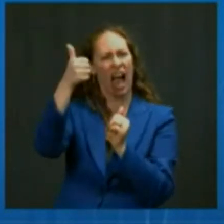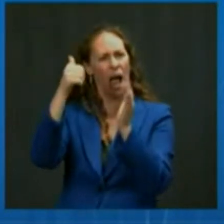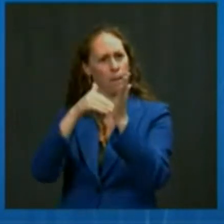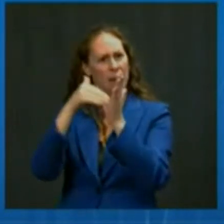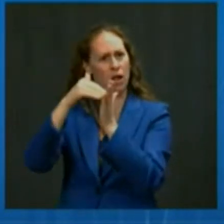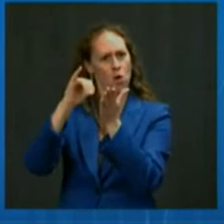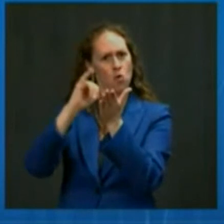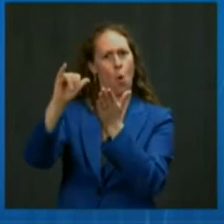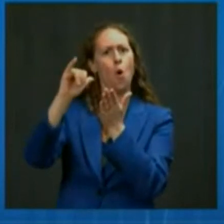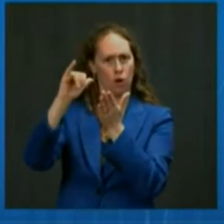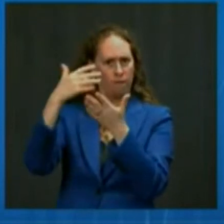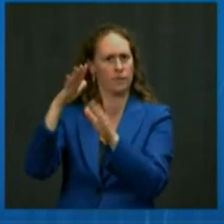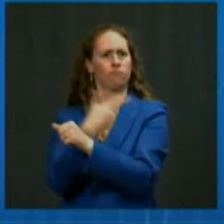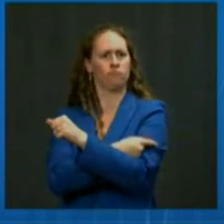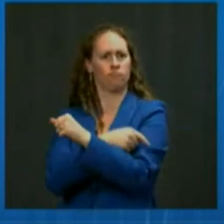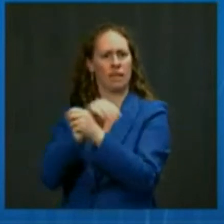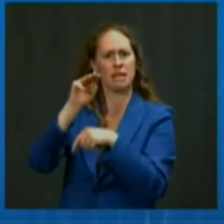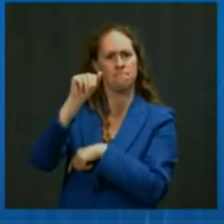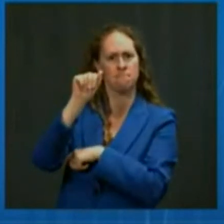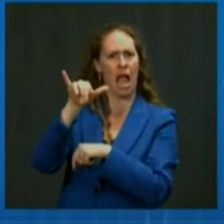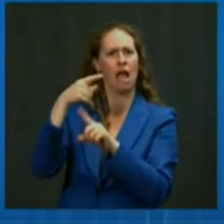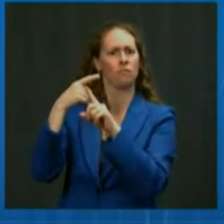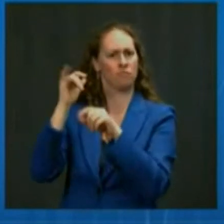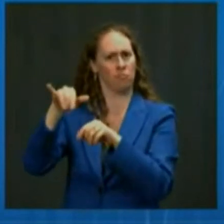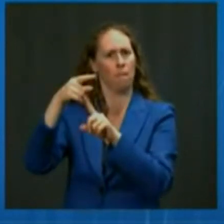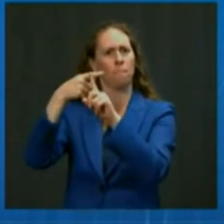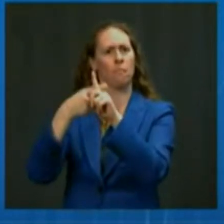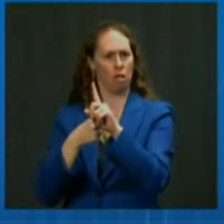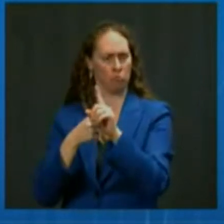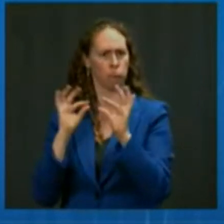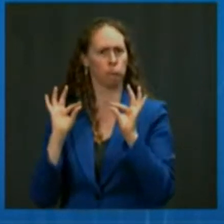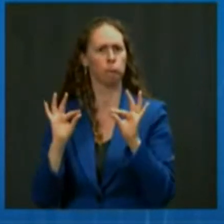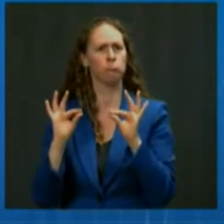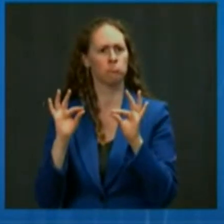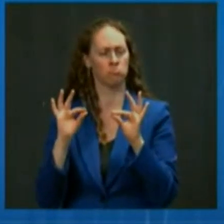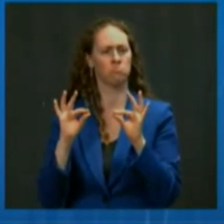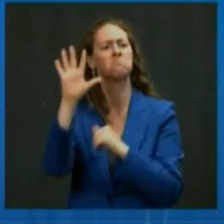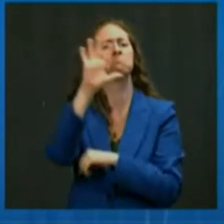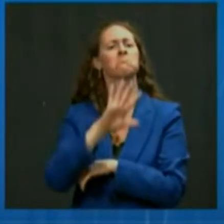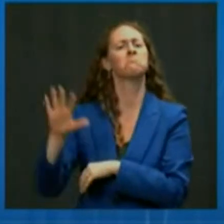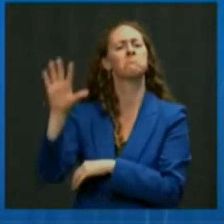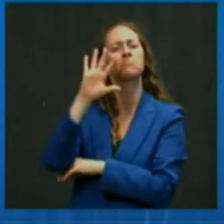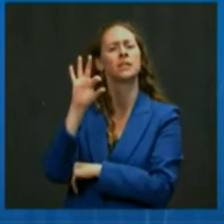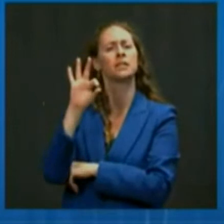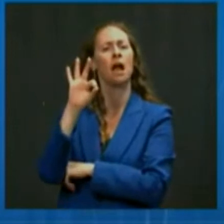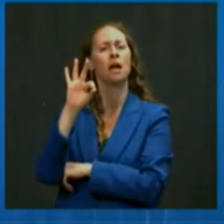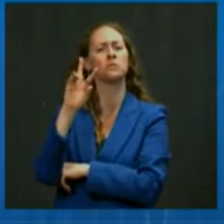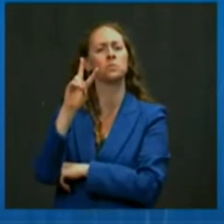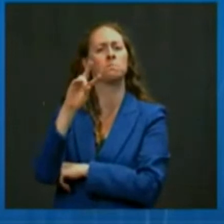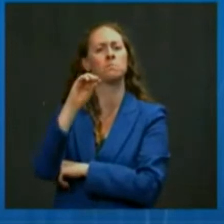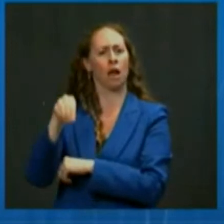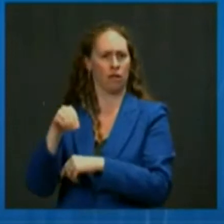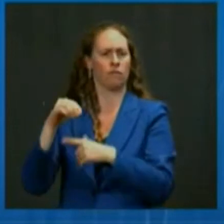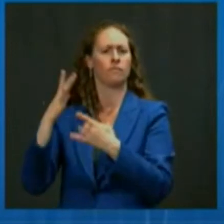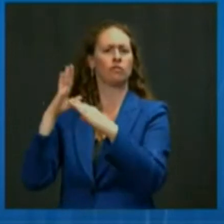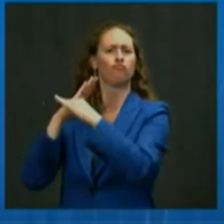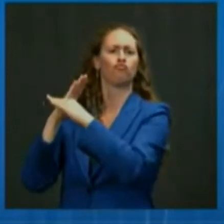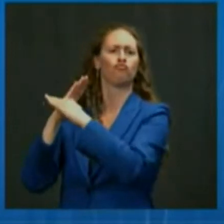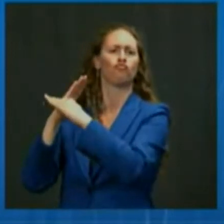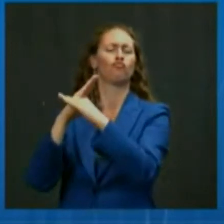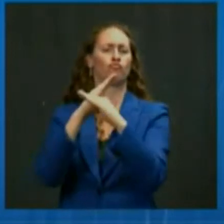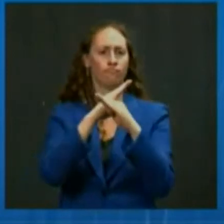the vaccine rollout in the state, was 92%. In the later months, further from vaccination, vaccine